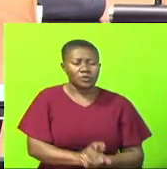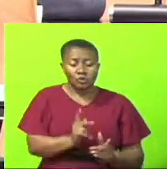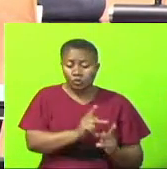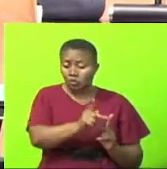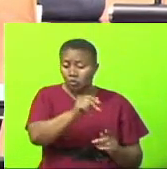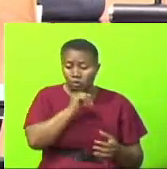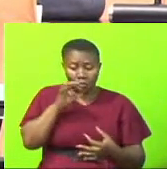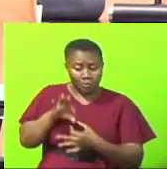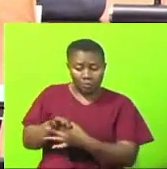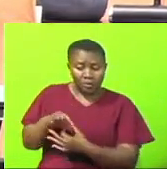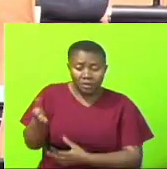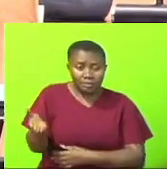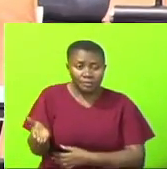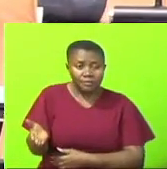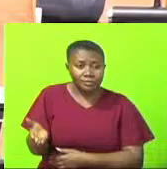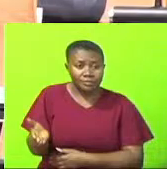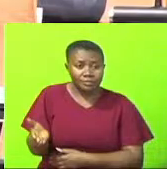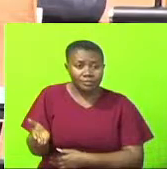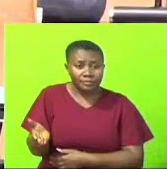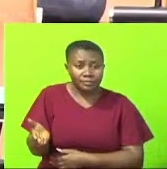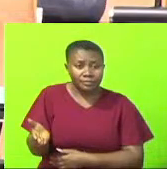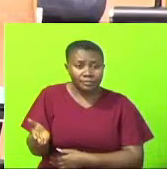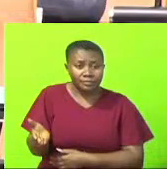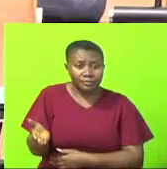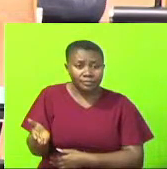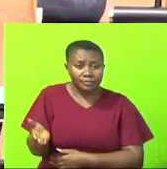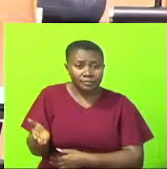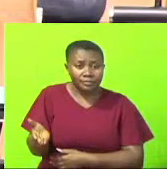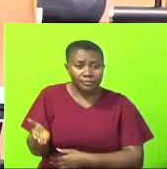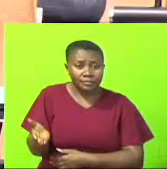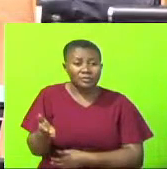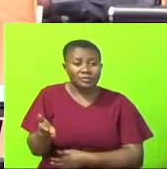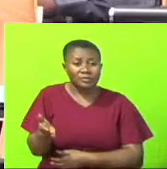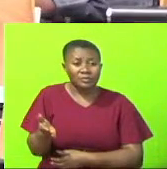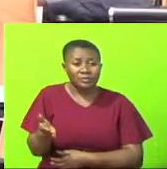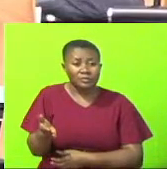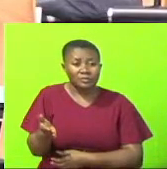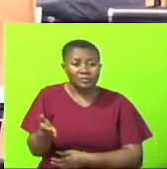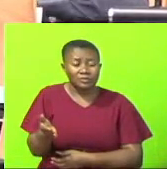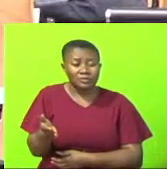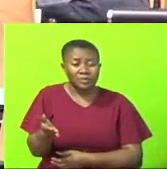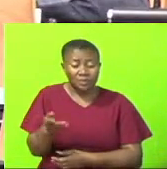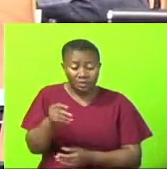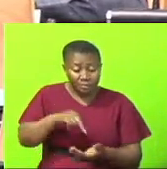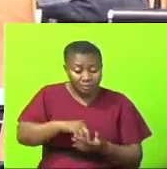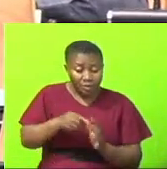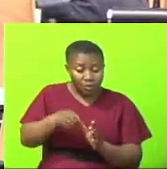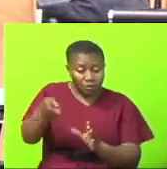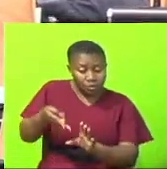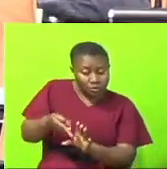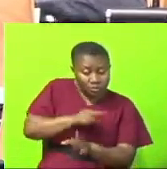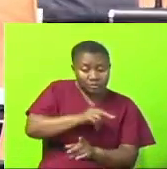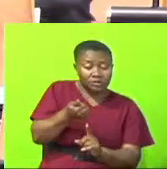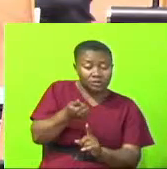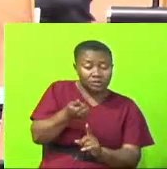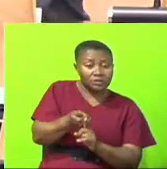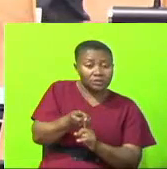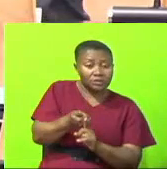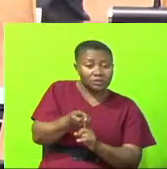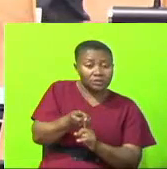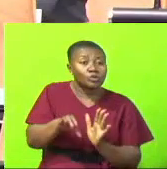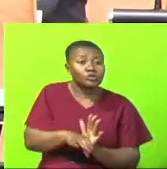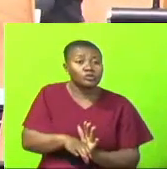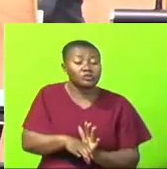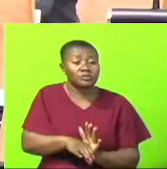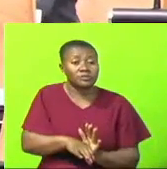again. And that is squarely caught by Article 97 of the Constitution. Mr. Speaker, having filed your